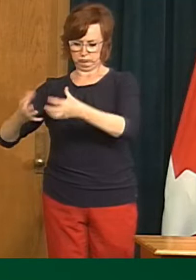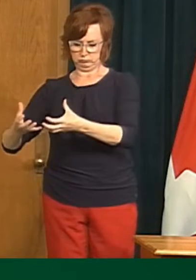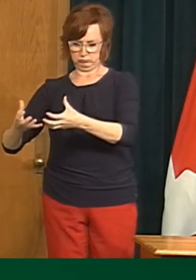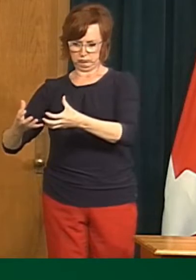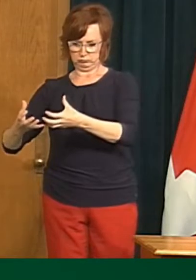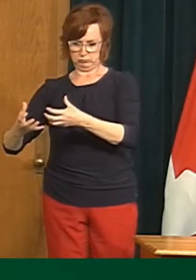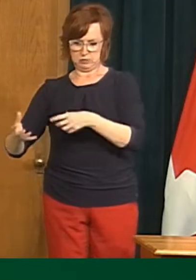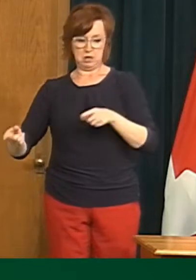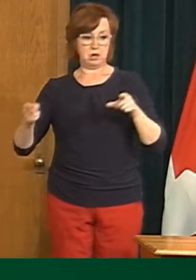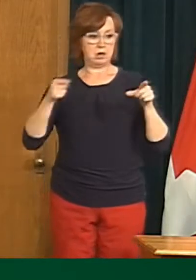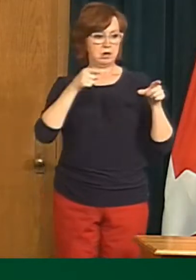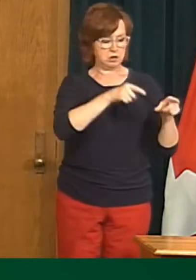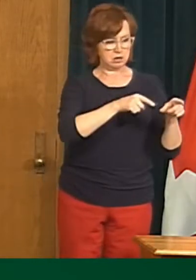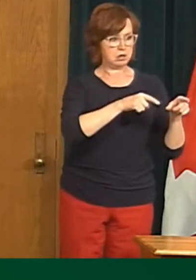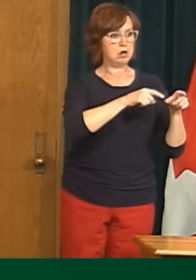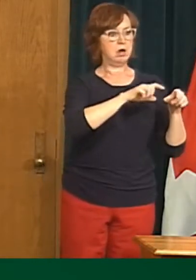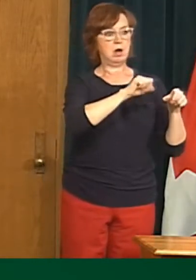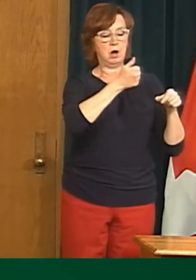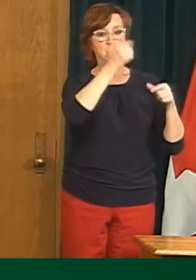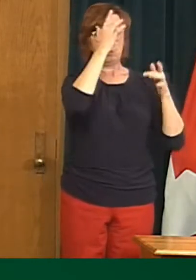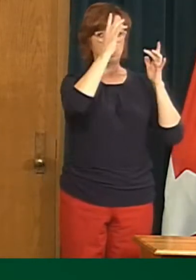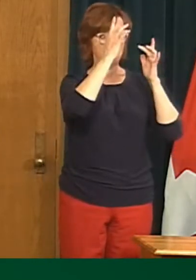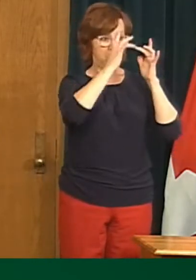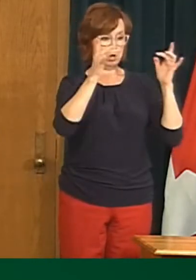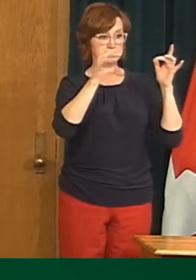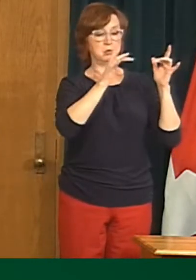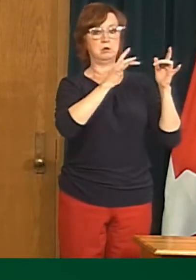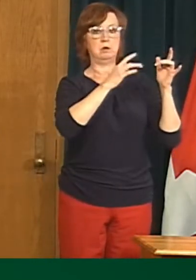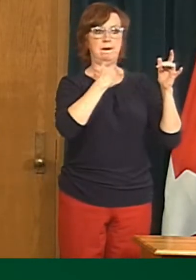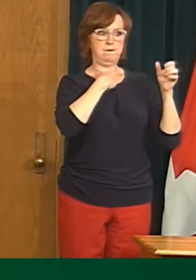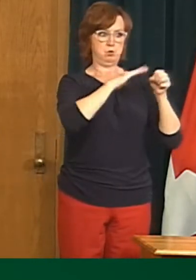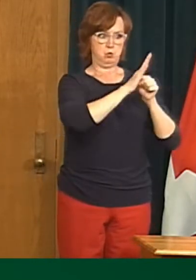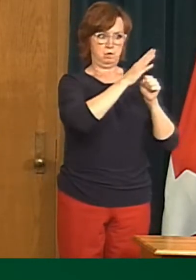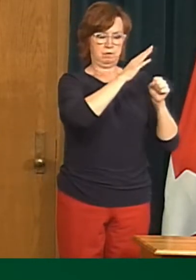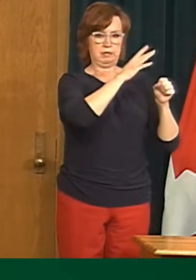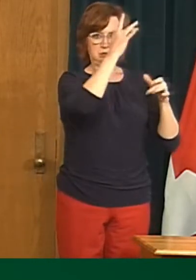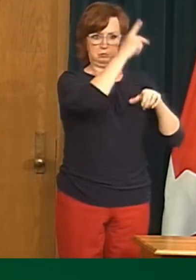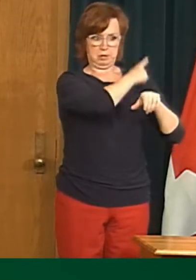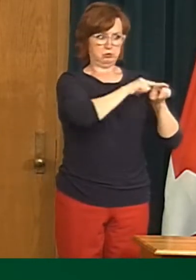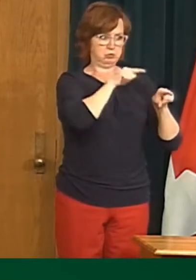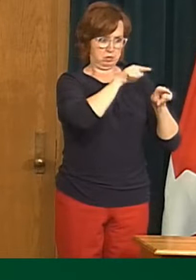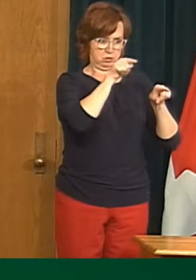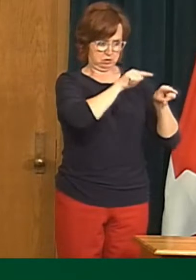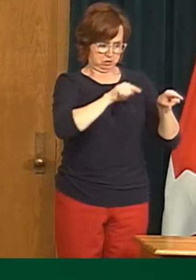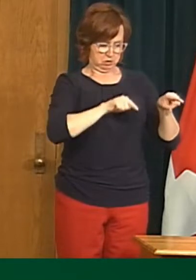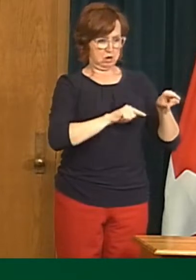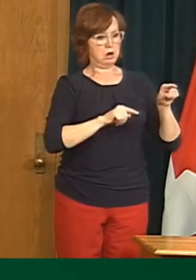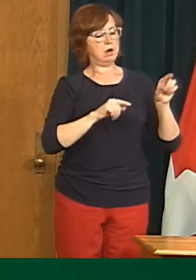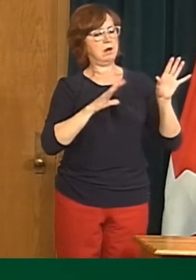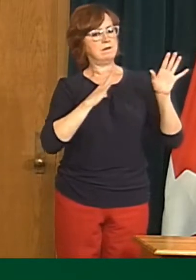surge, but also at the very same time to protect those residents in long-term care and separate the staff so that we weren't cross-contaminating if COVID